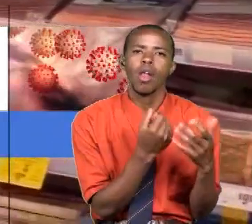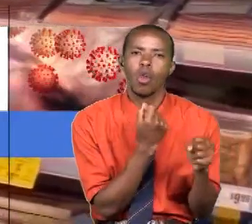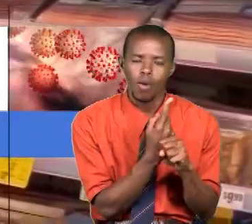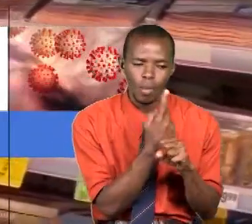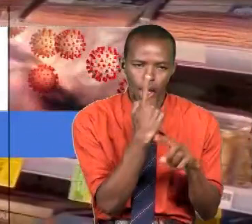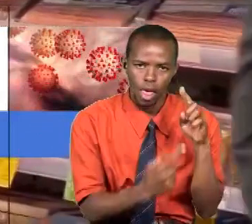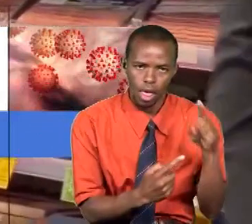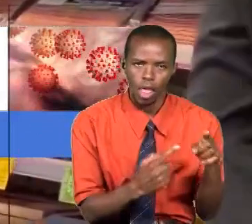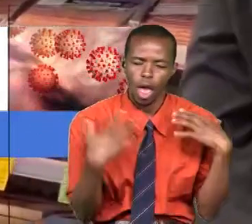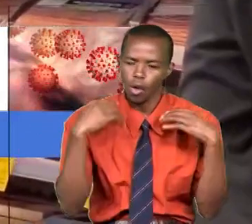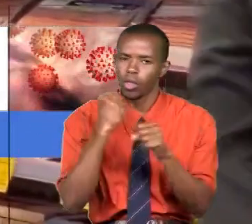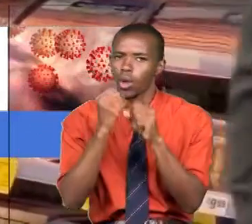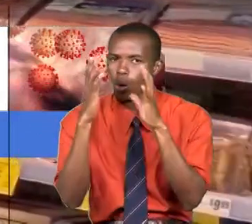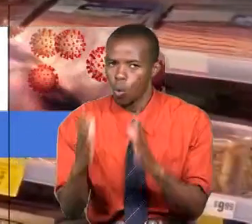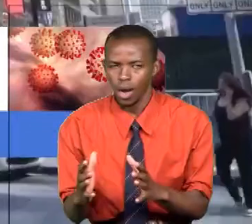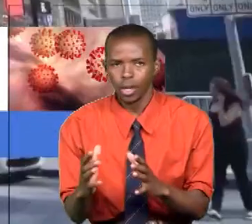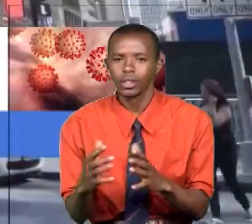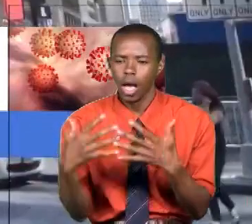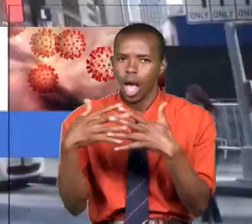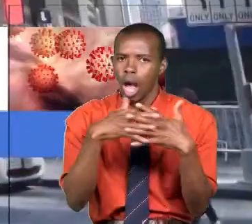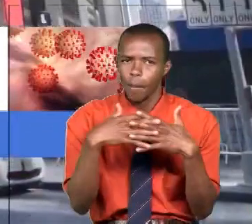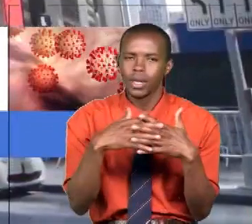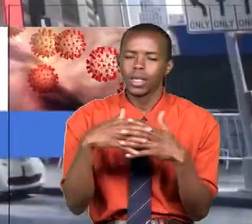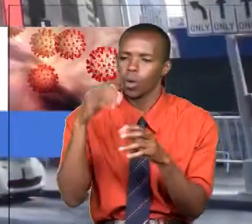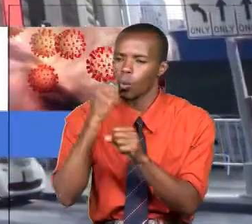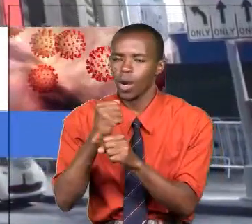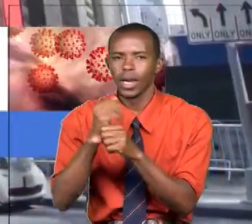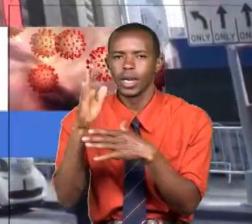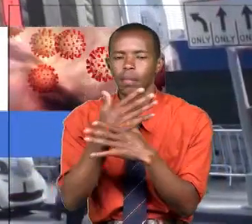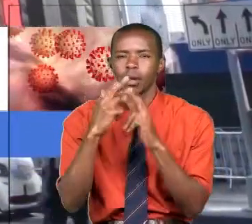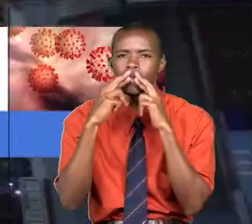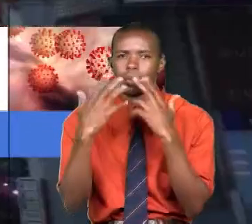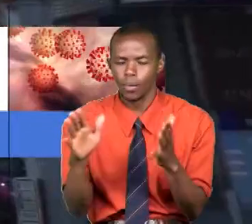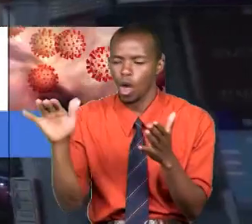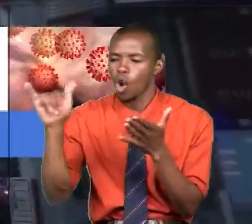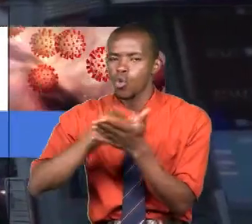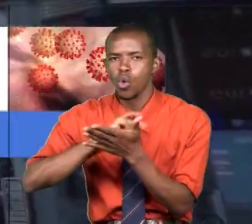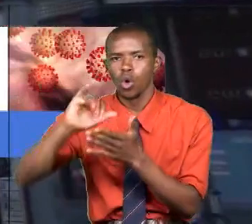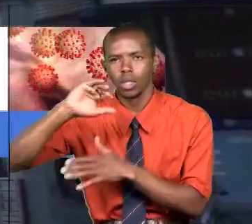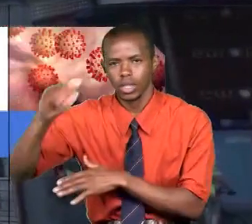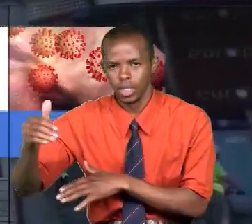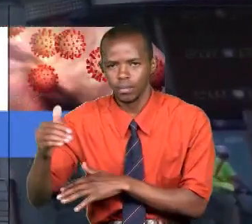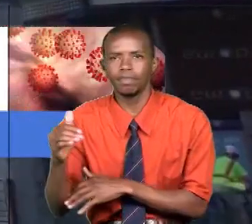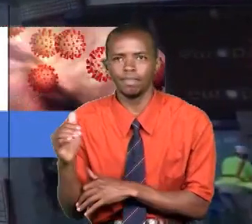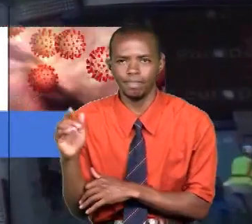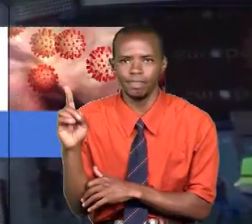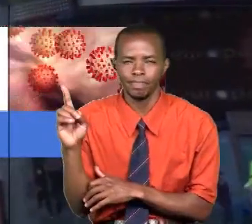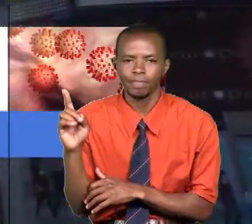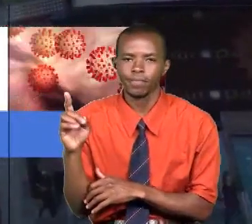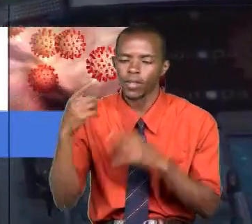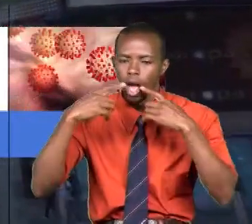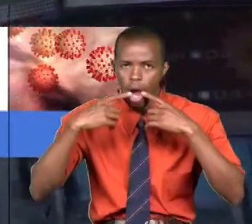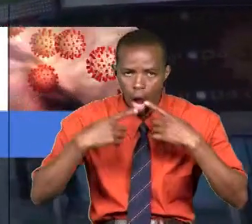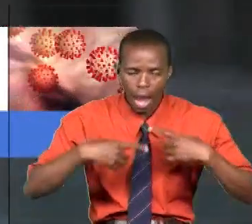and home care workers, according to the U.S. Labor Department. New York City Mayor Bill de Blasio announced